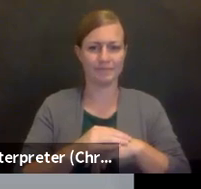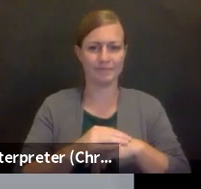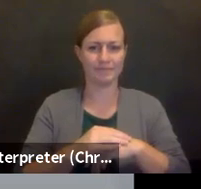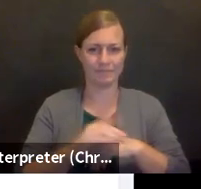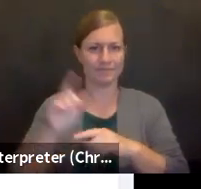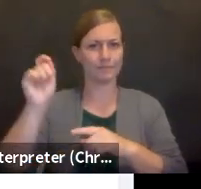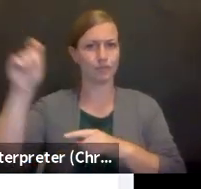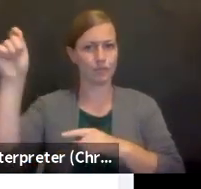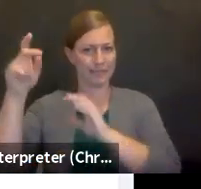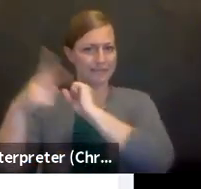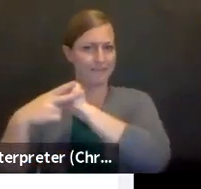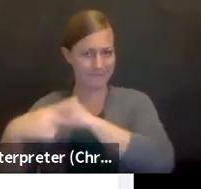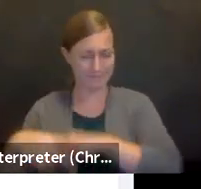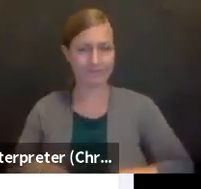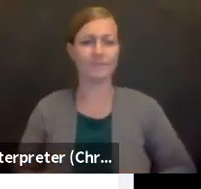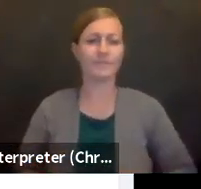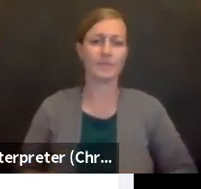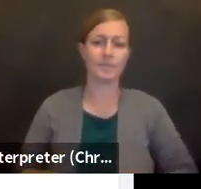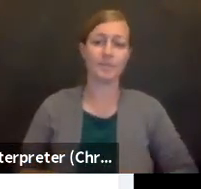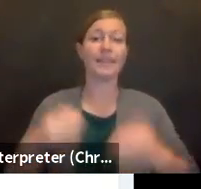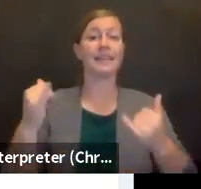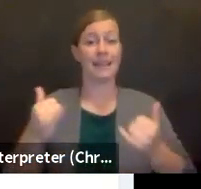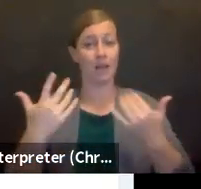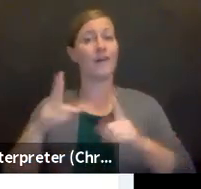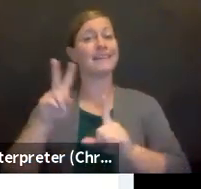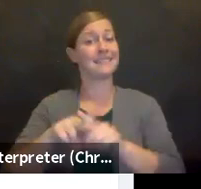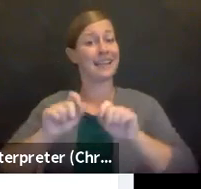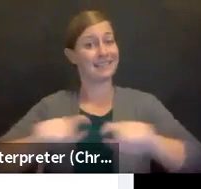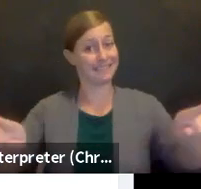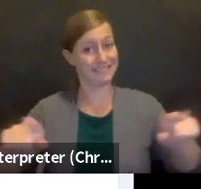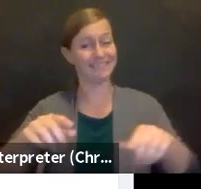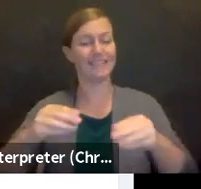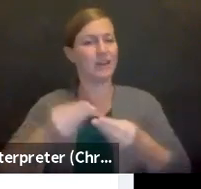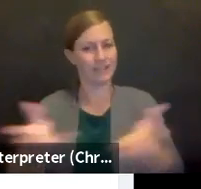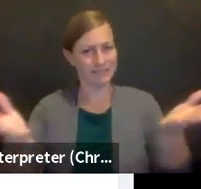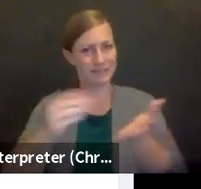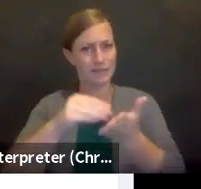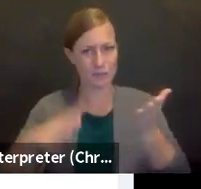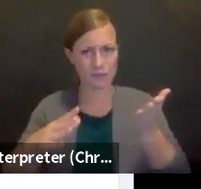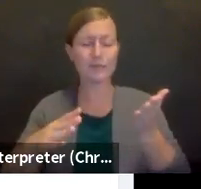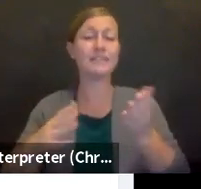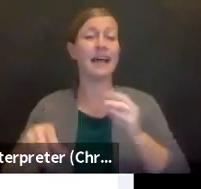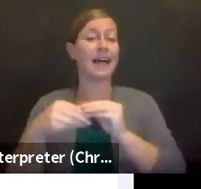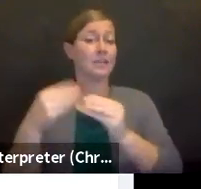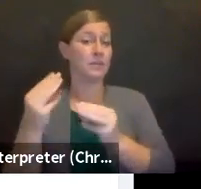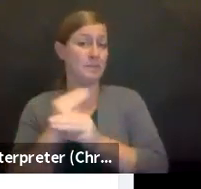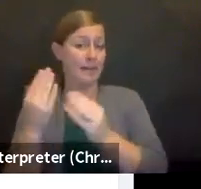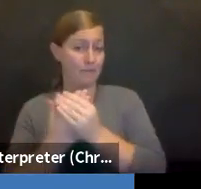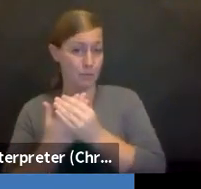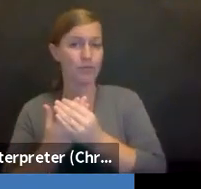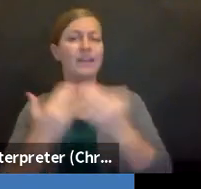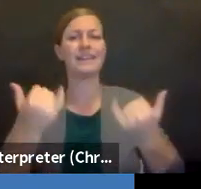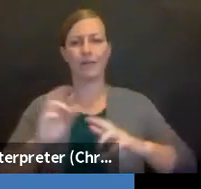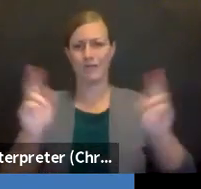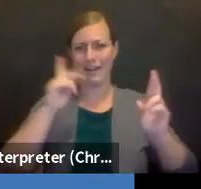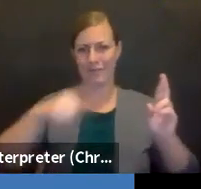and check. So I've assigned it to my students, added in the math folder, and now it's ready to go for my